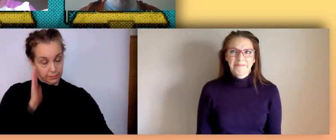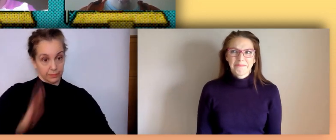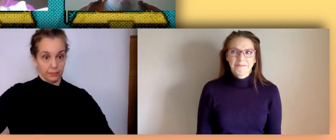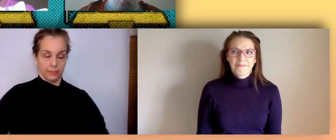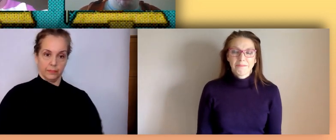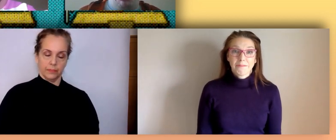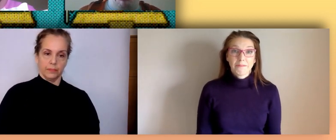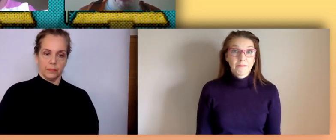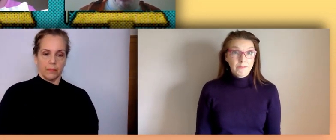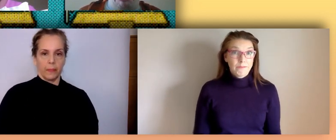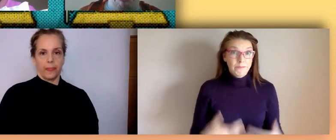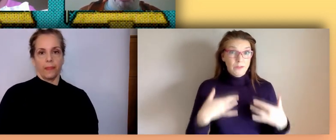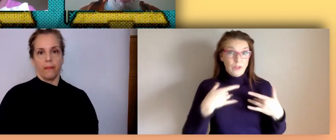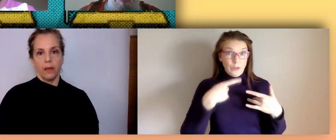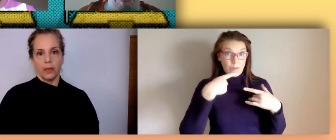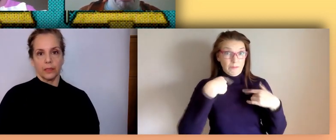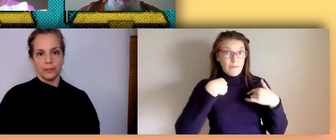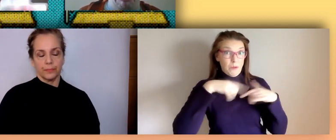Do you not want it back?